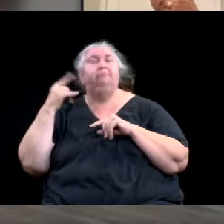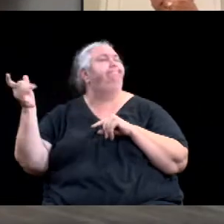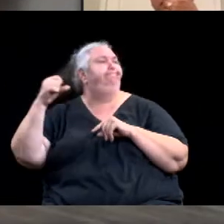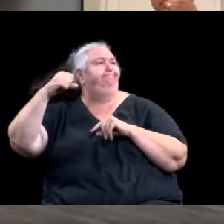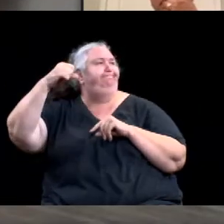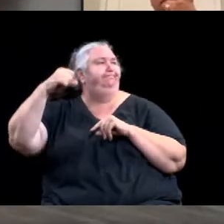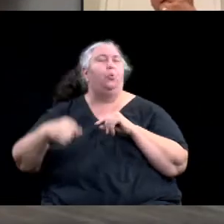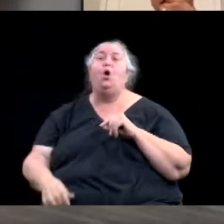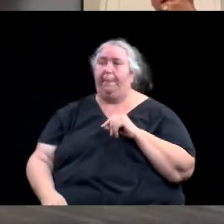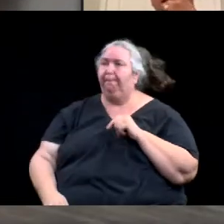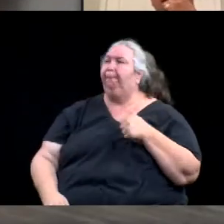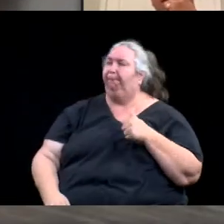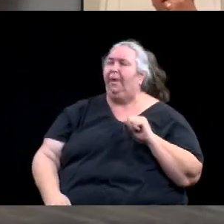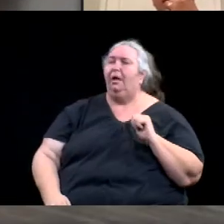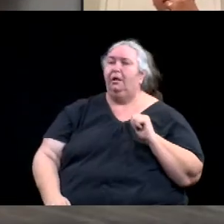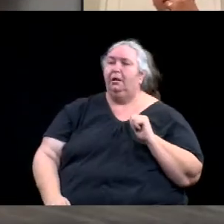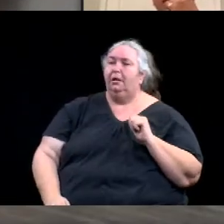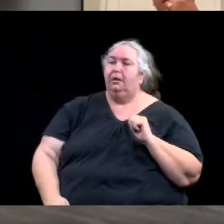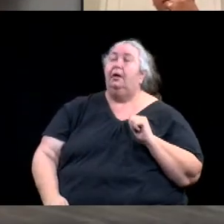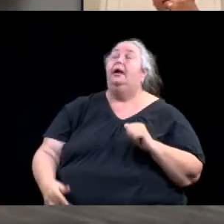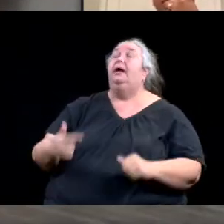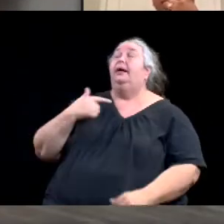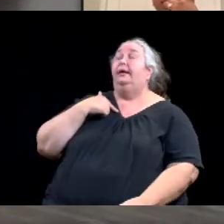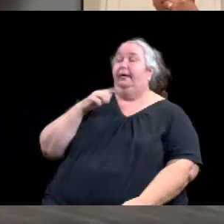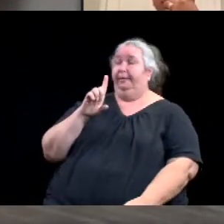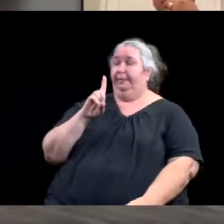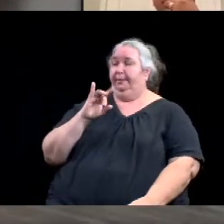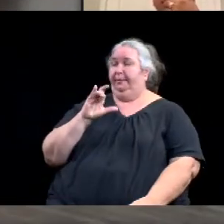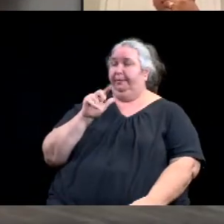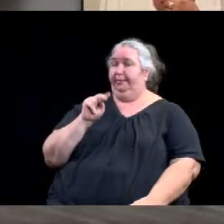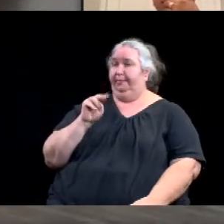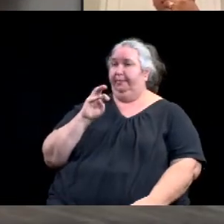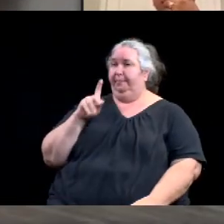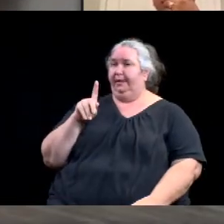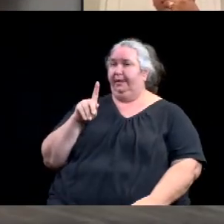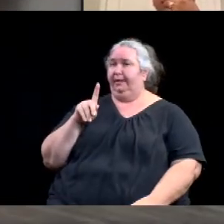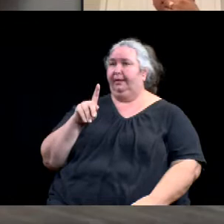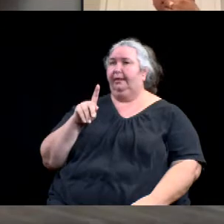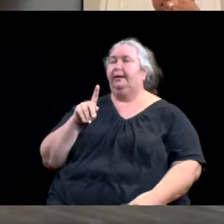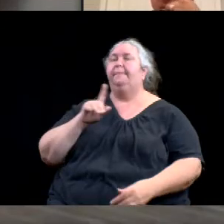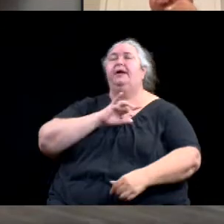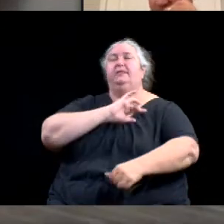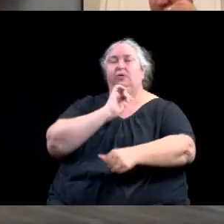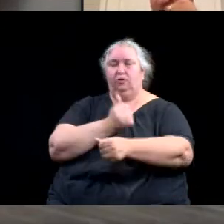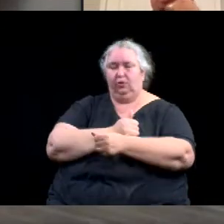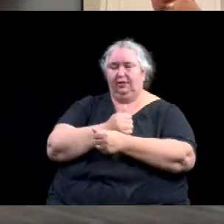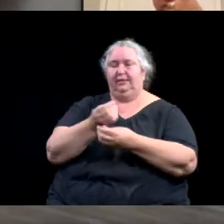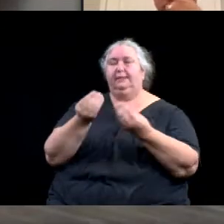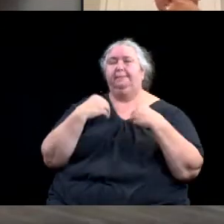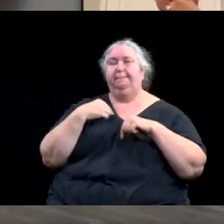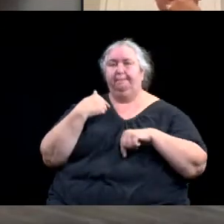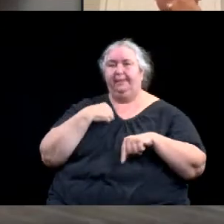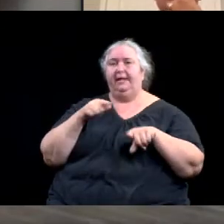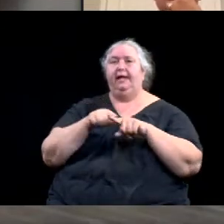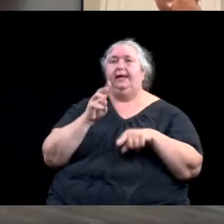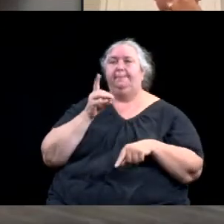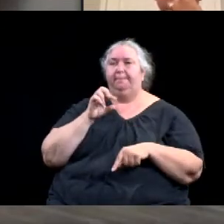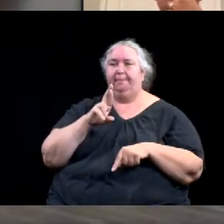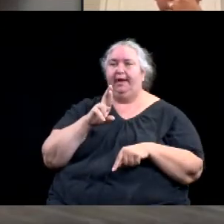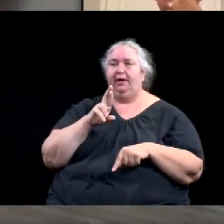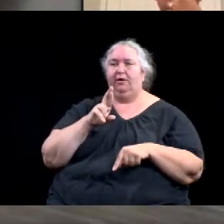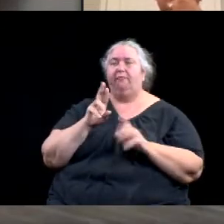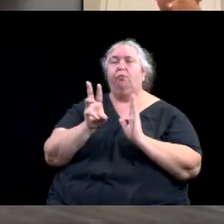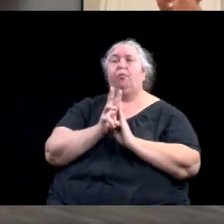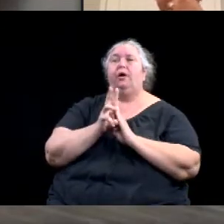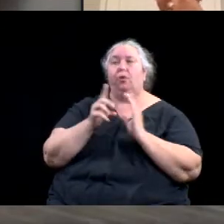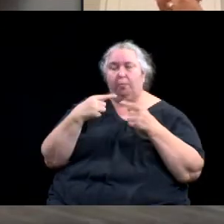as mayor of the city of Waco, Texas, do hereby proclaim May 2021 as International Code Council's Building